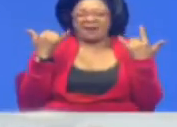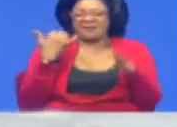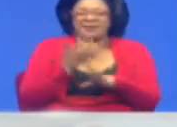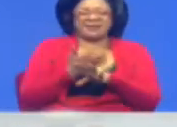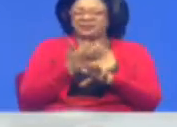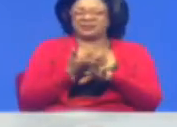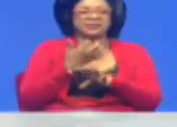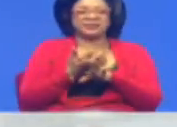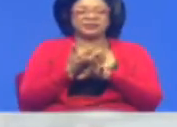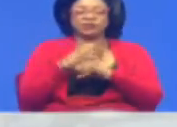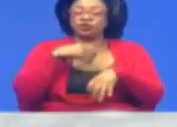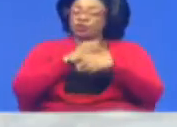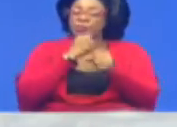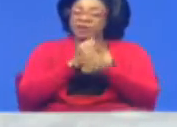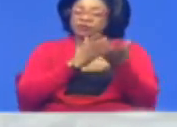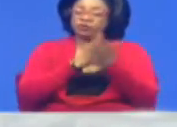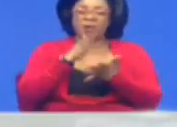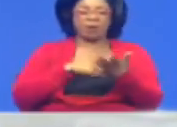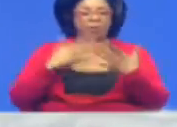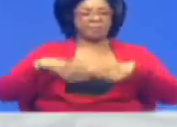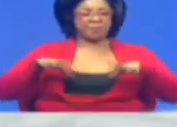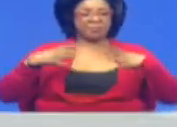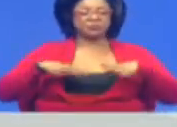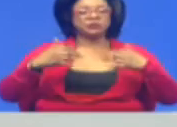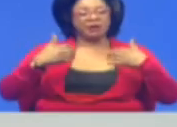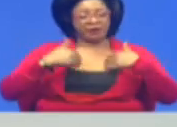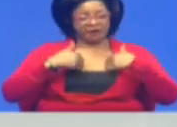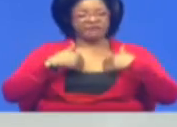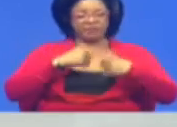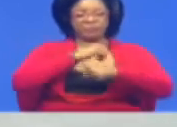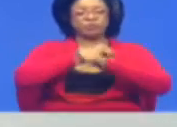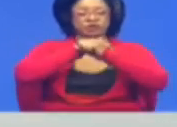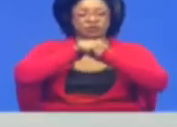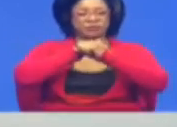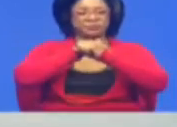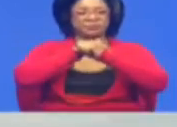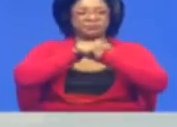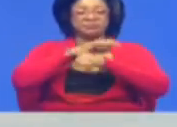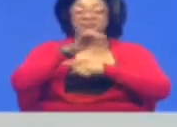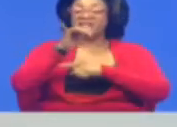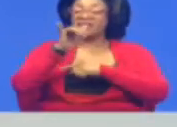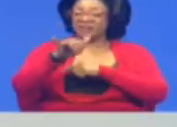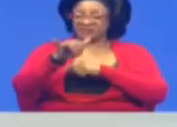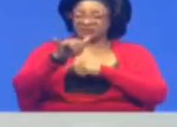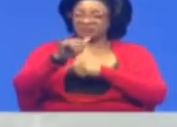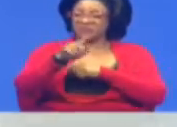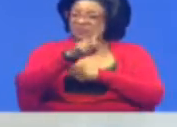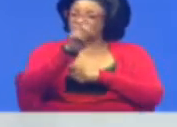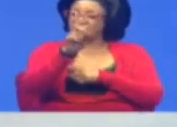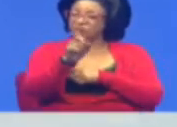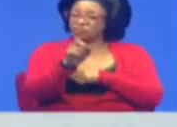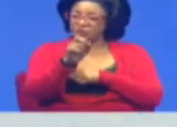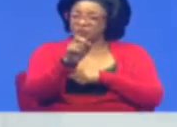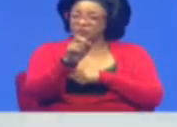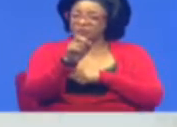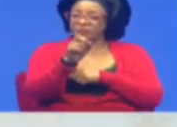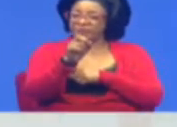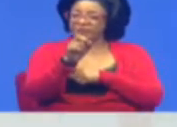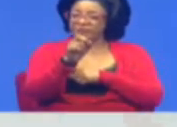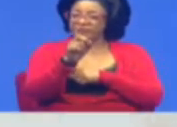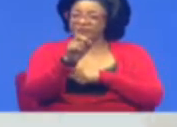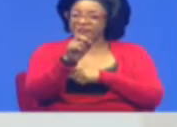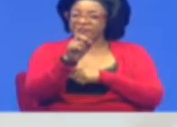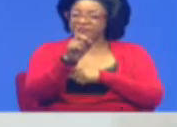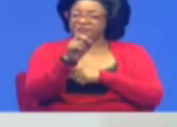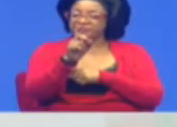to ensure that our people are protected? And that is the question on the lips of millions